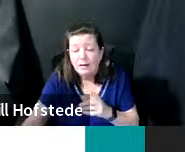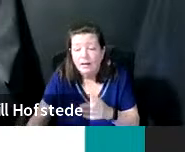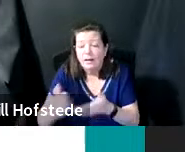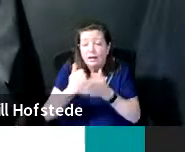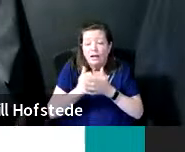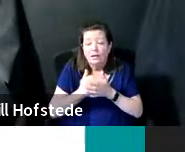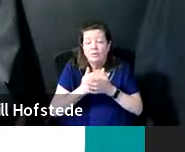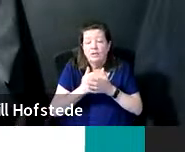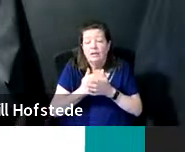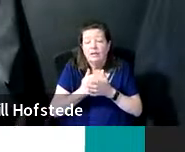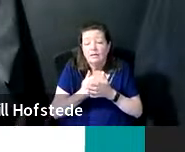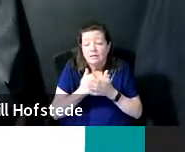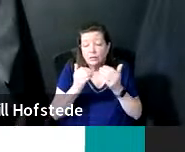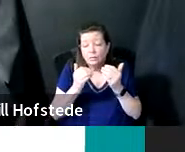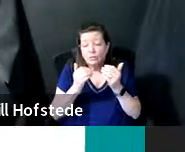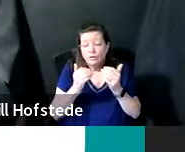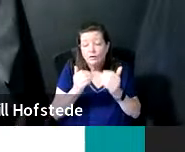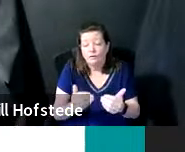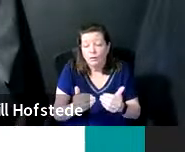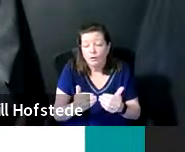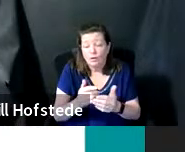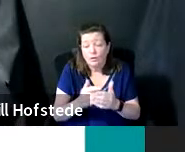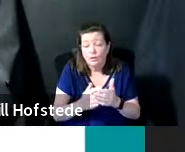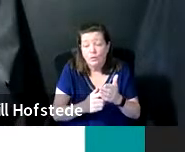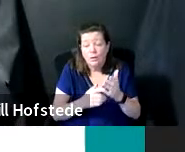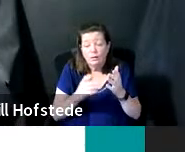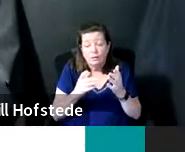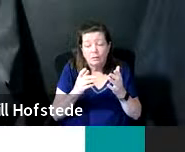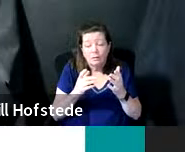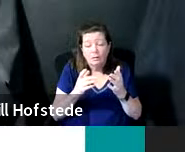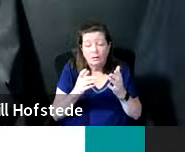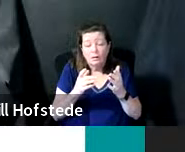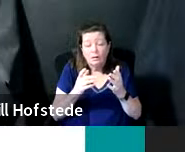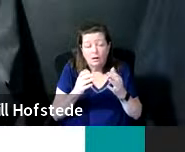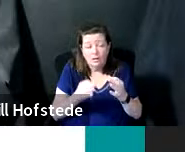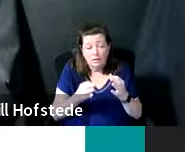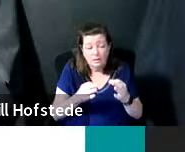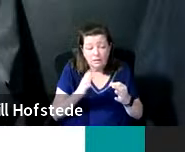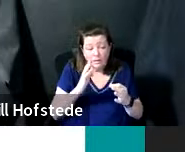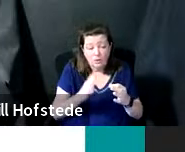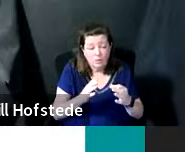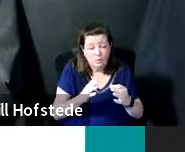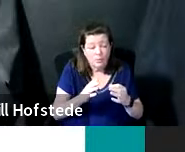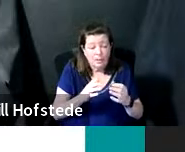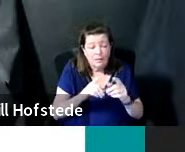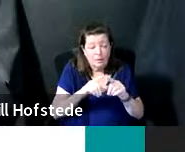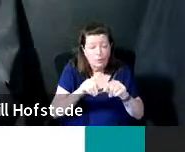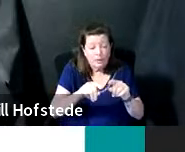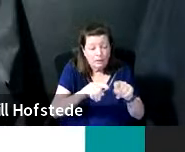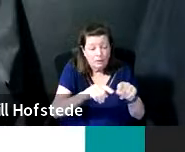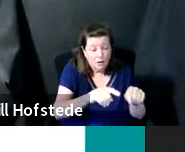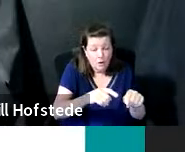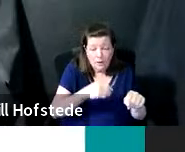what our decisions would be in terms of fairs and festivals that we could attend and table at this summer.